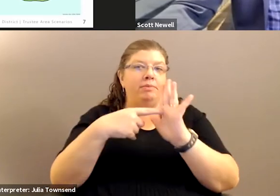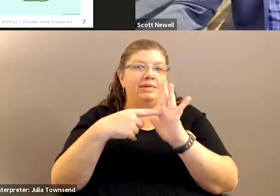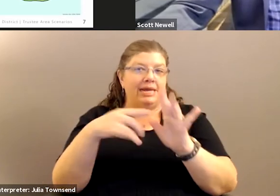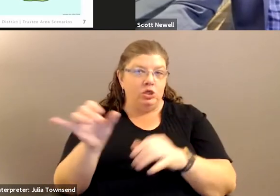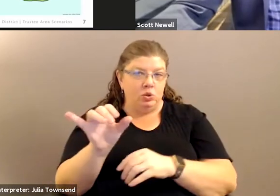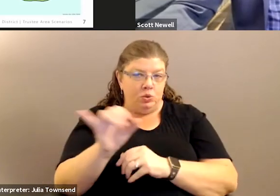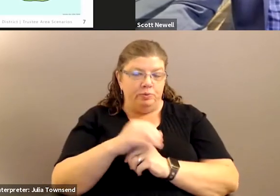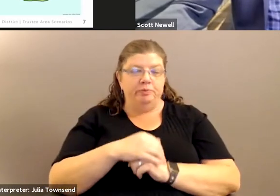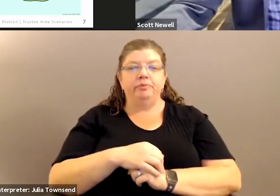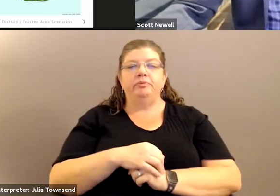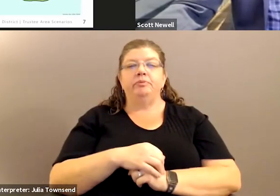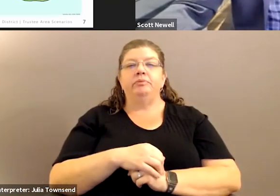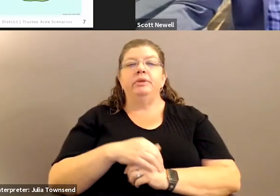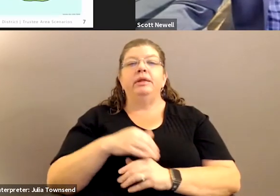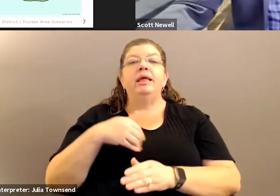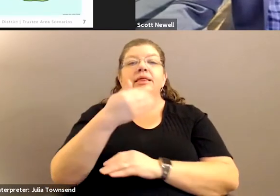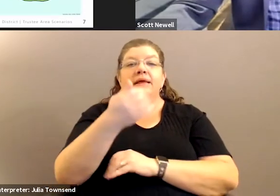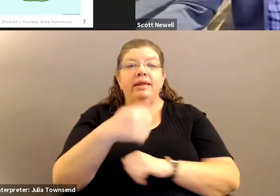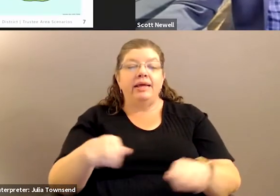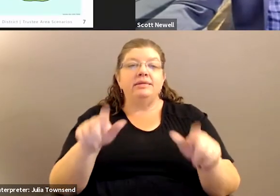if you want to scroll to the next slide